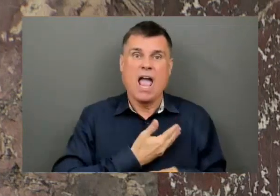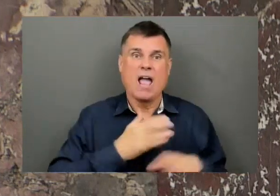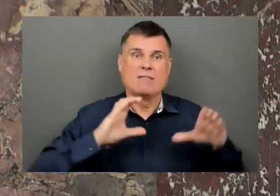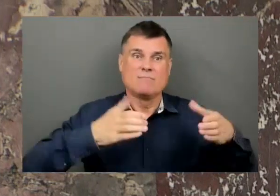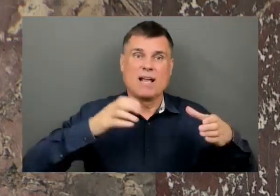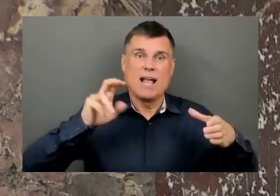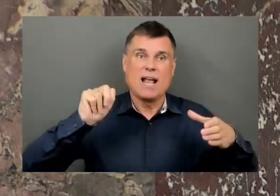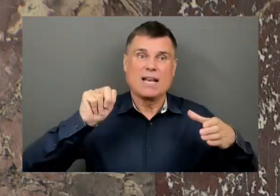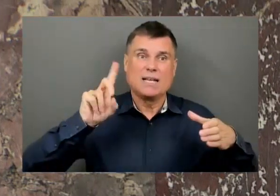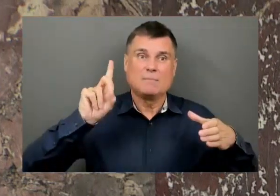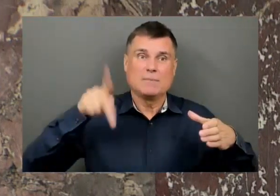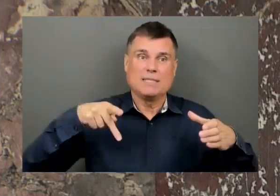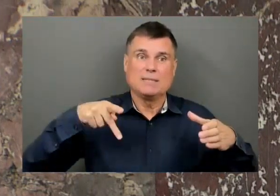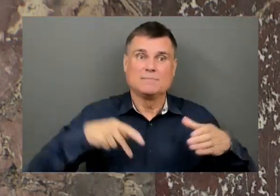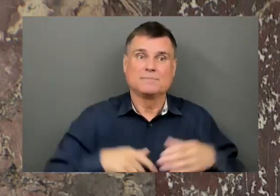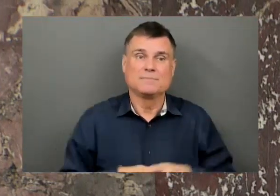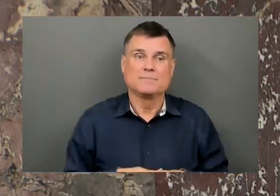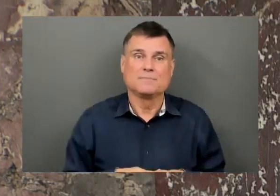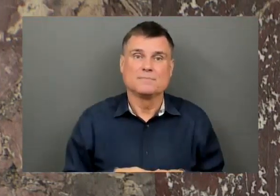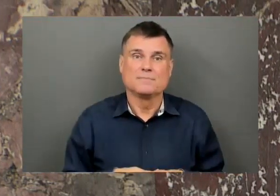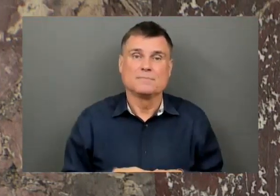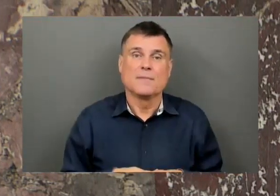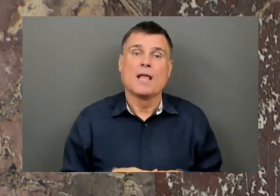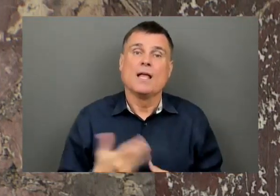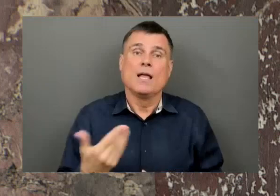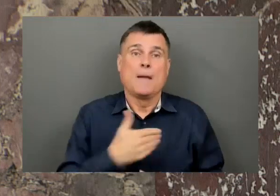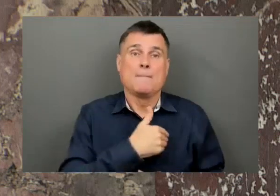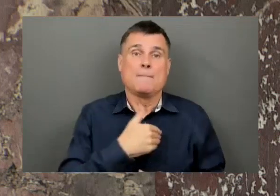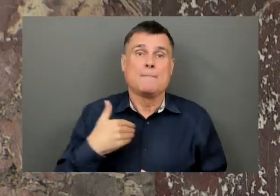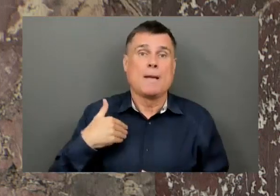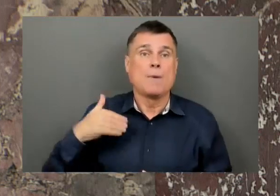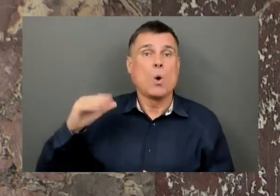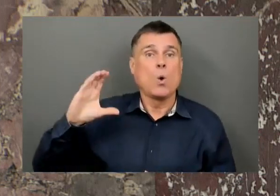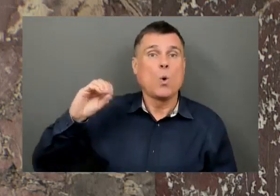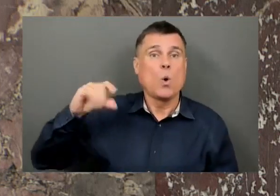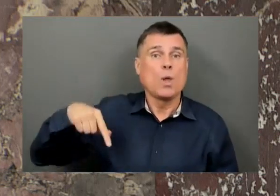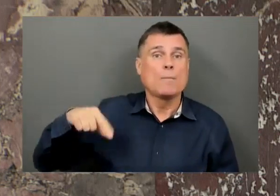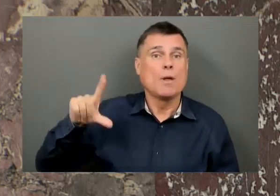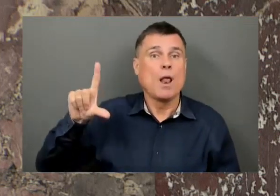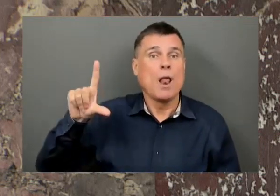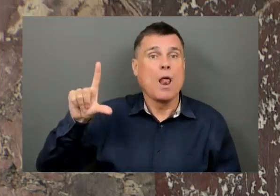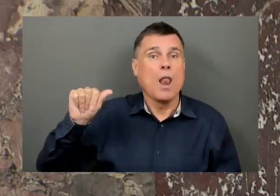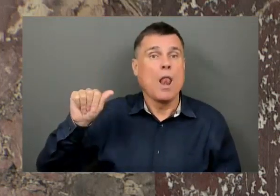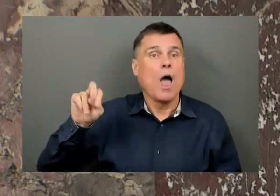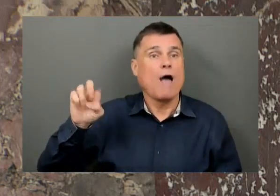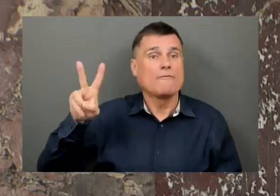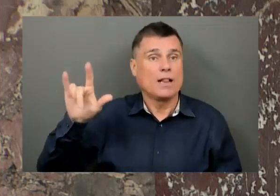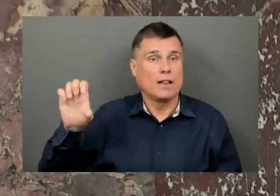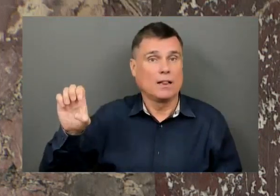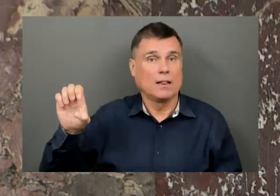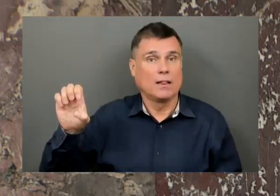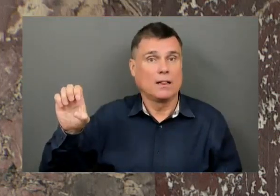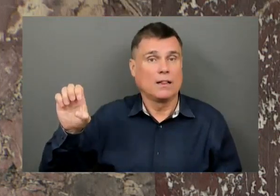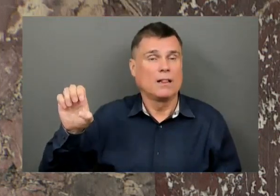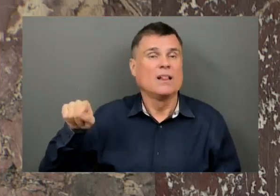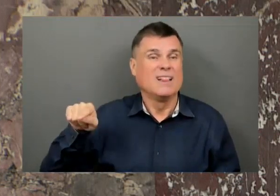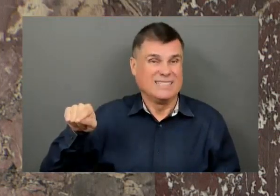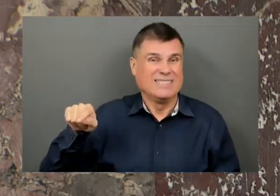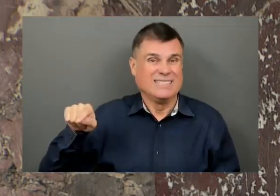Coquitlam-Millardville, such a critical voice in our caucus. Her unique experiences as a Jewish woman in